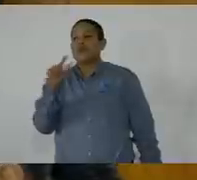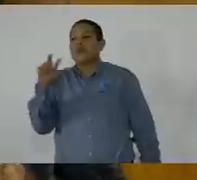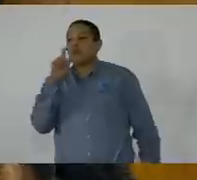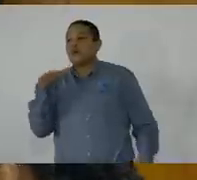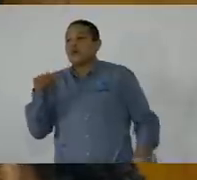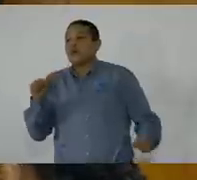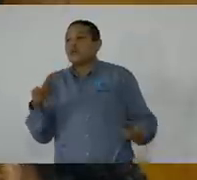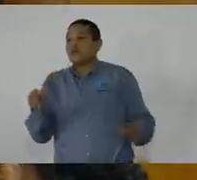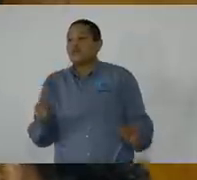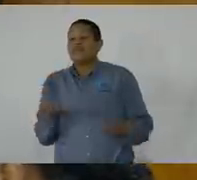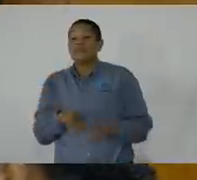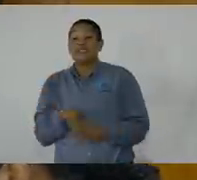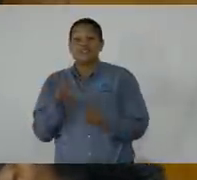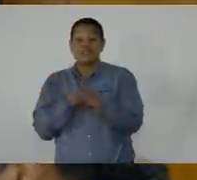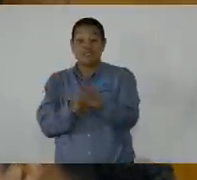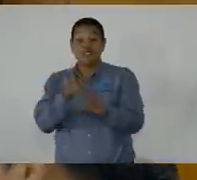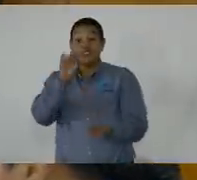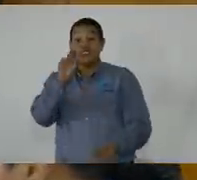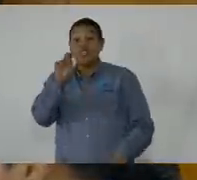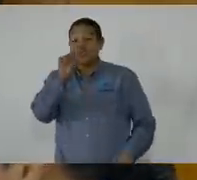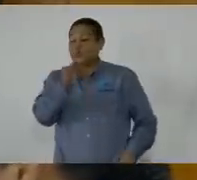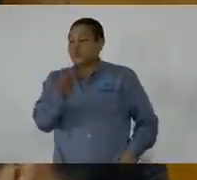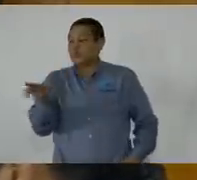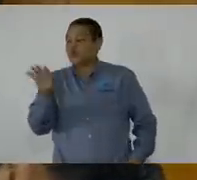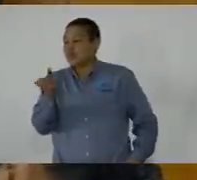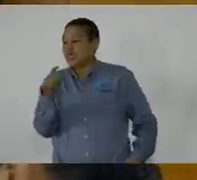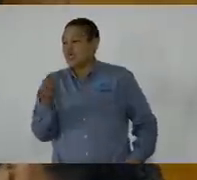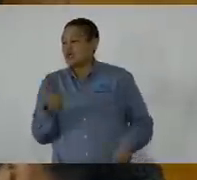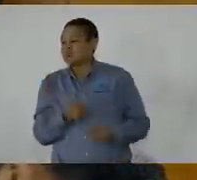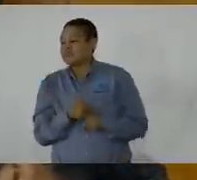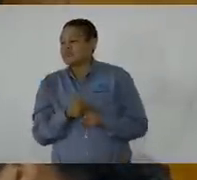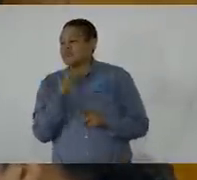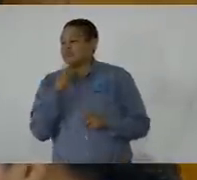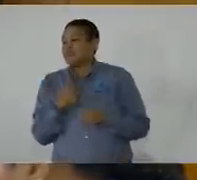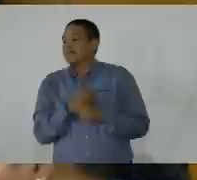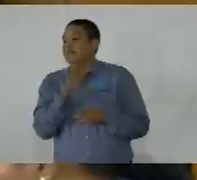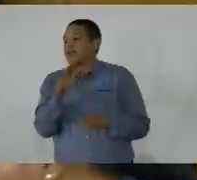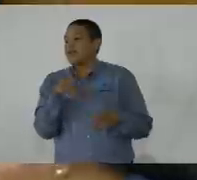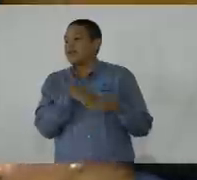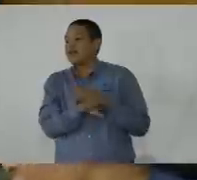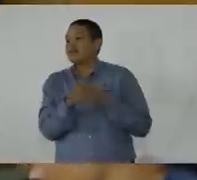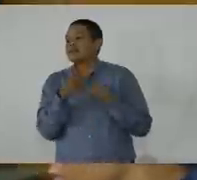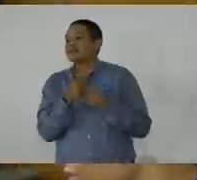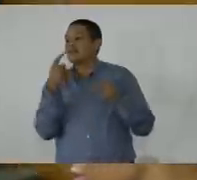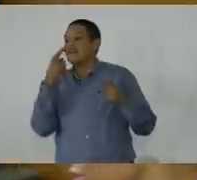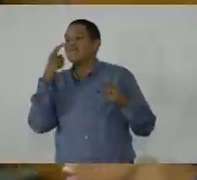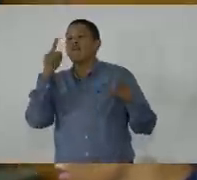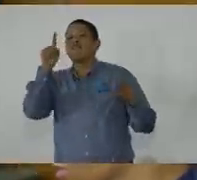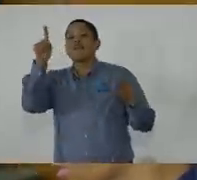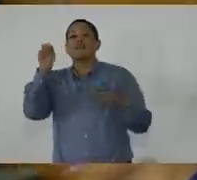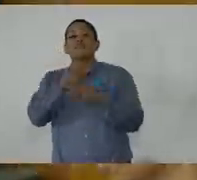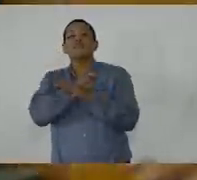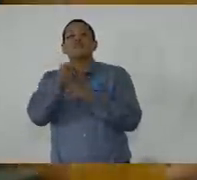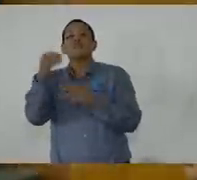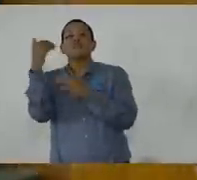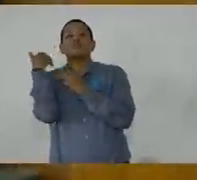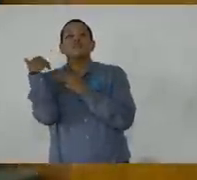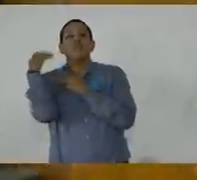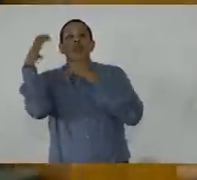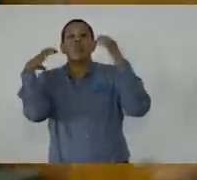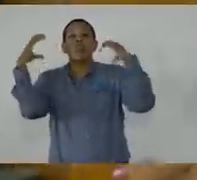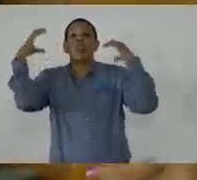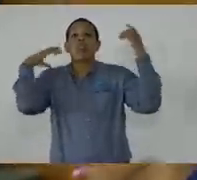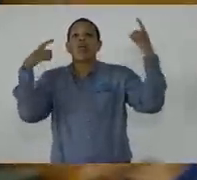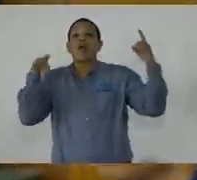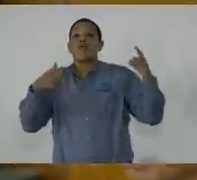assuming the office in January 2022 has been making inroads in fulfilling this ministry's mandate, which is